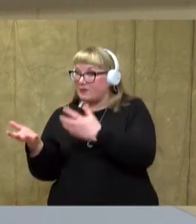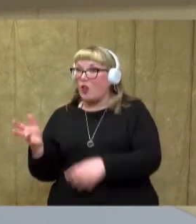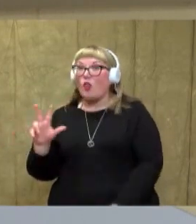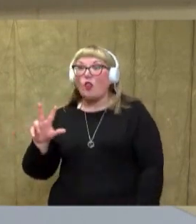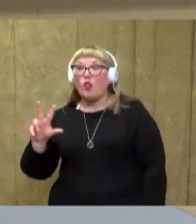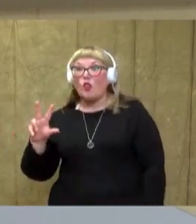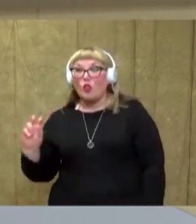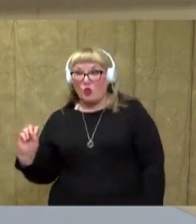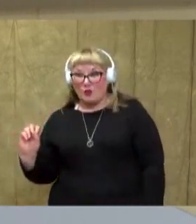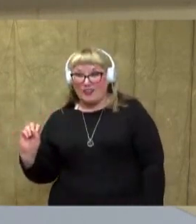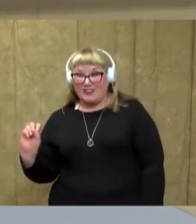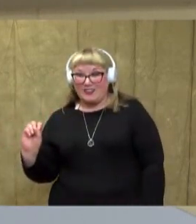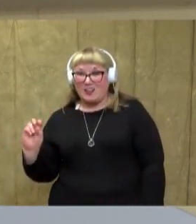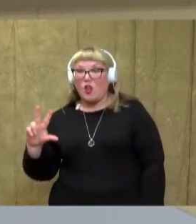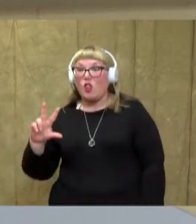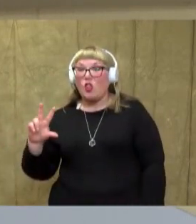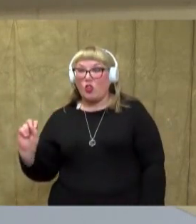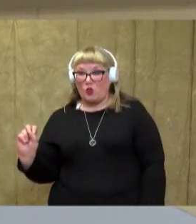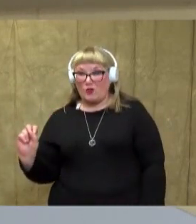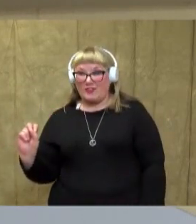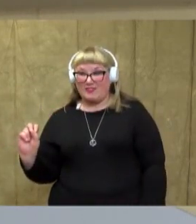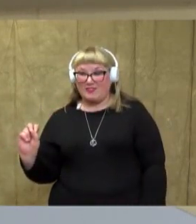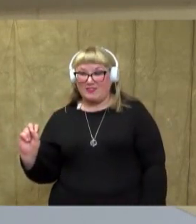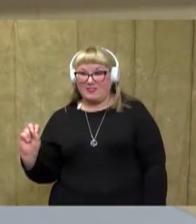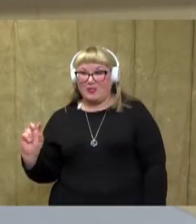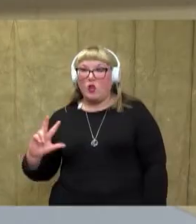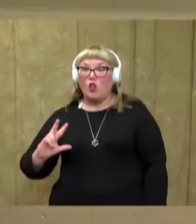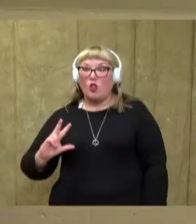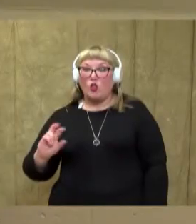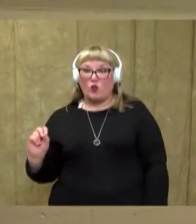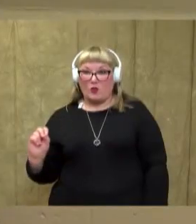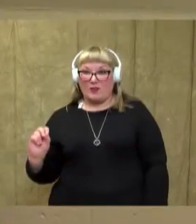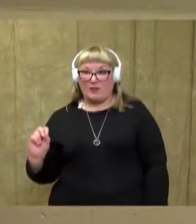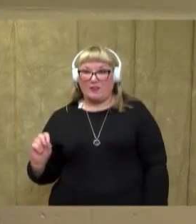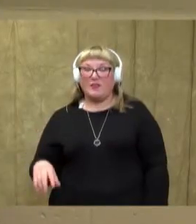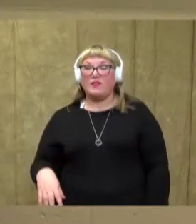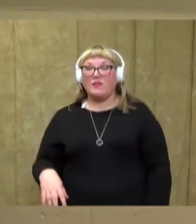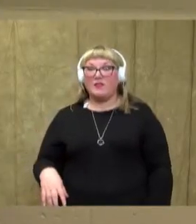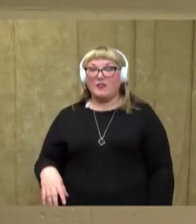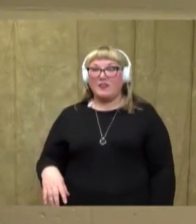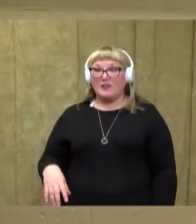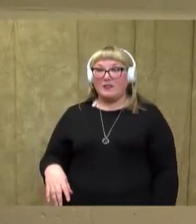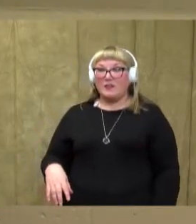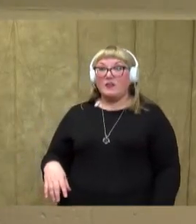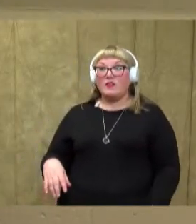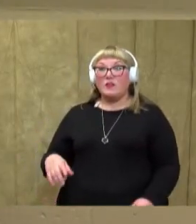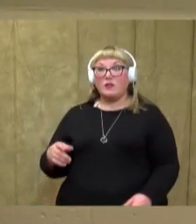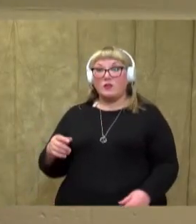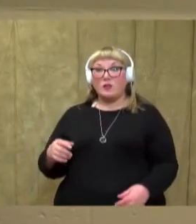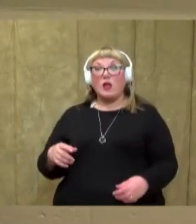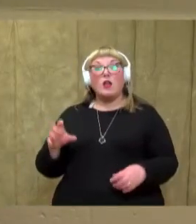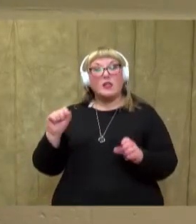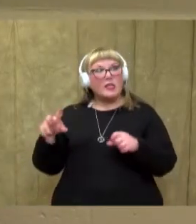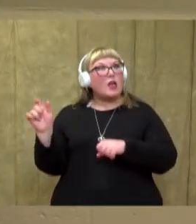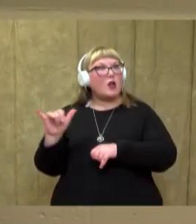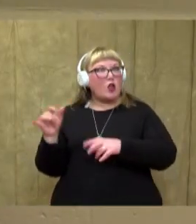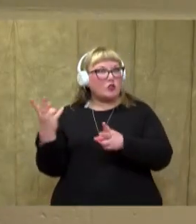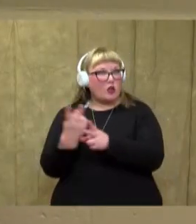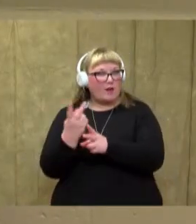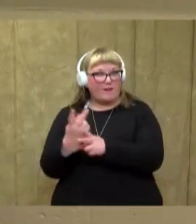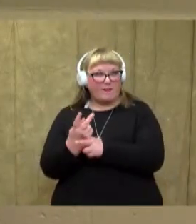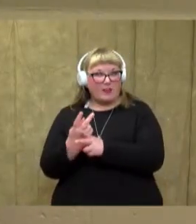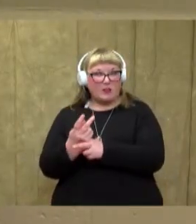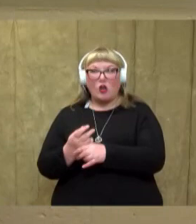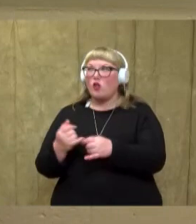It's 30. Very good. And this is the number 30. Now we can also figure out our numbers in